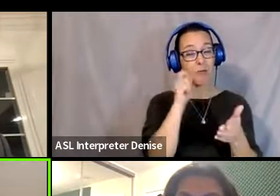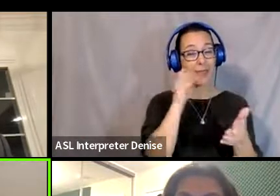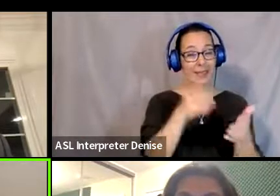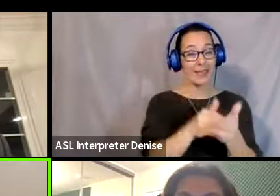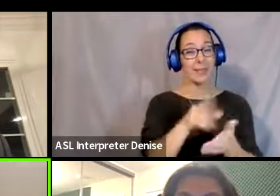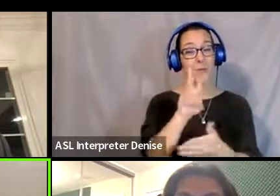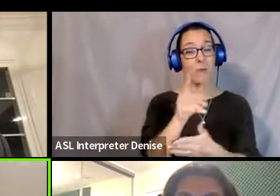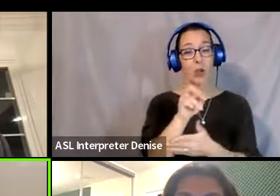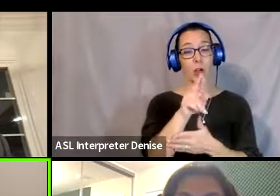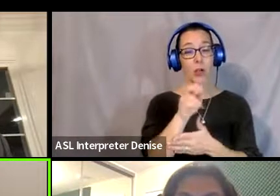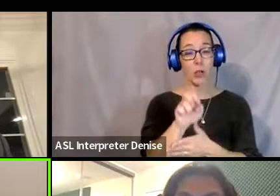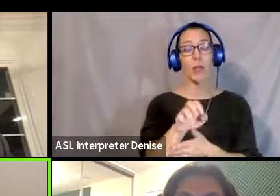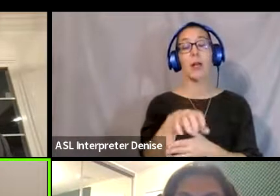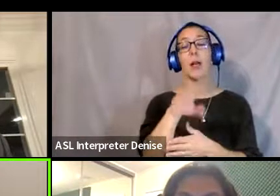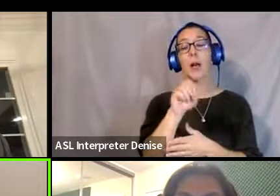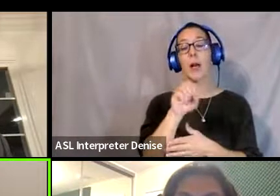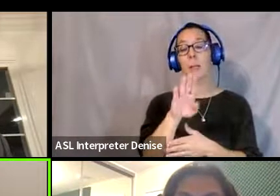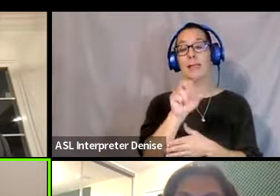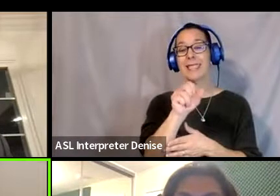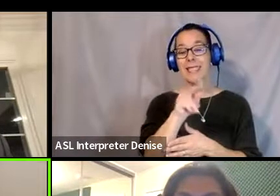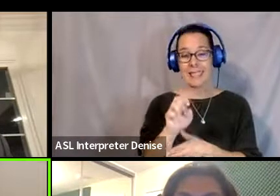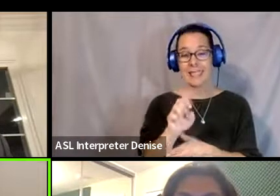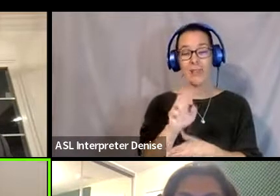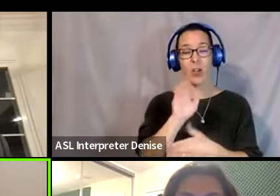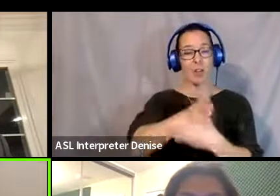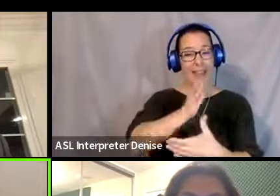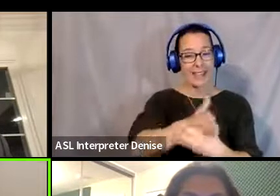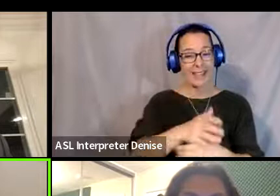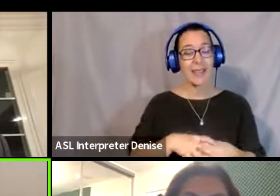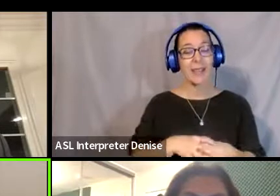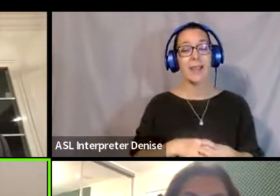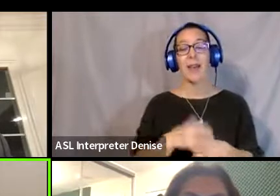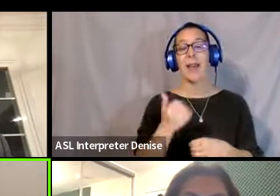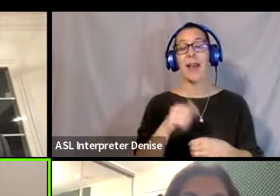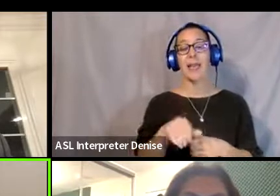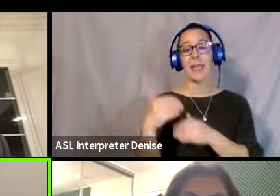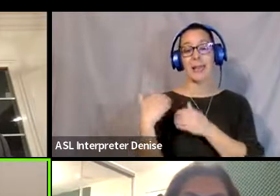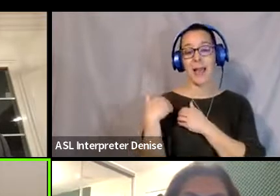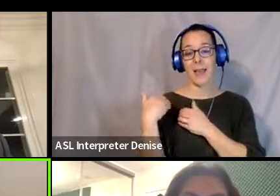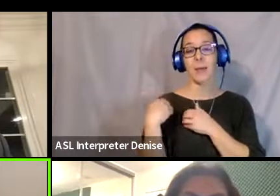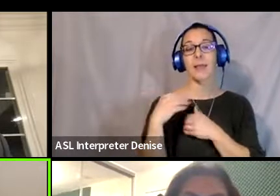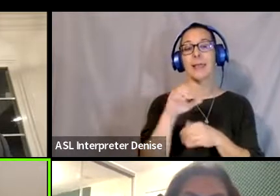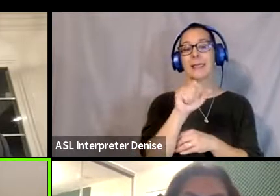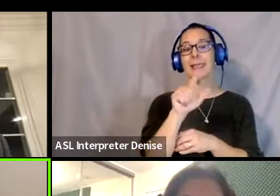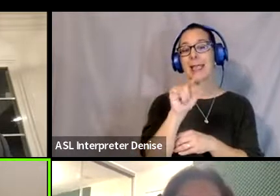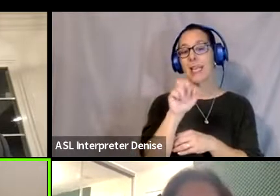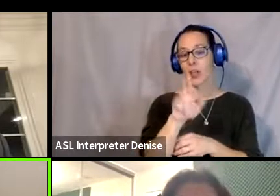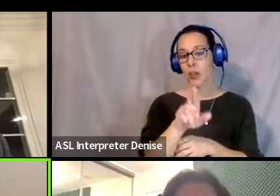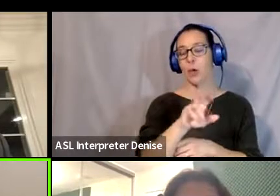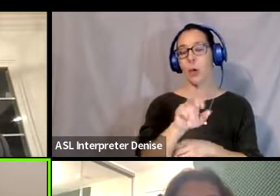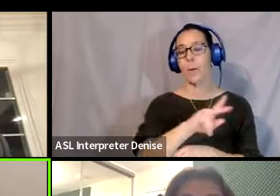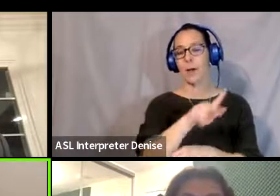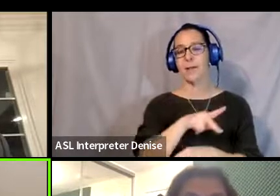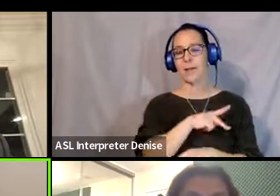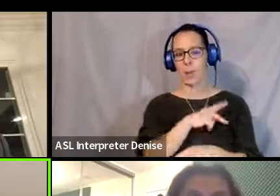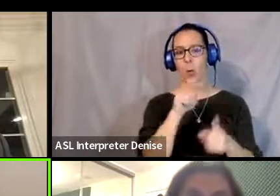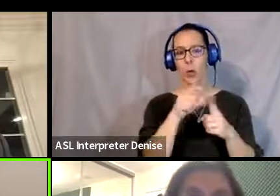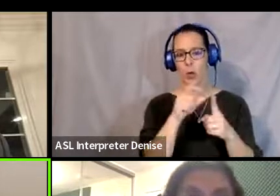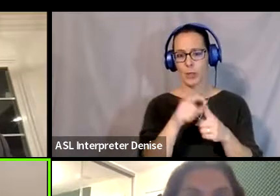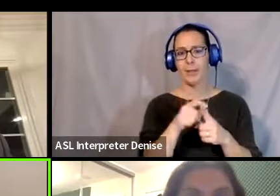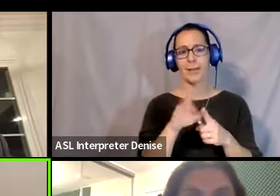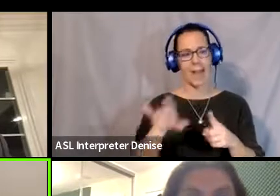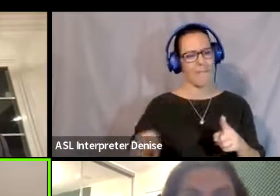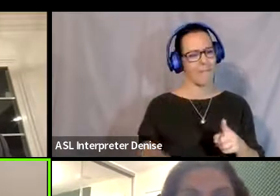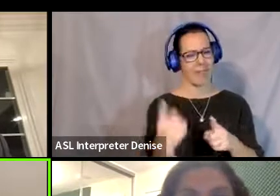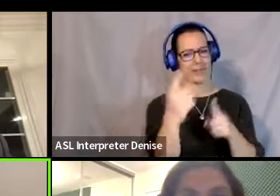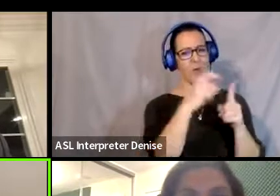vulgar, obscene, or harassing. Any libel, slander, or personal attacks of any kind, including the use of offensive terms that target